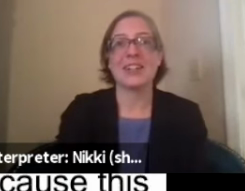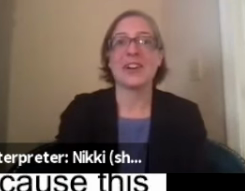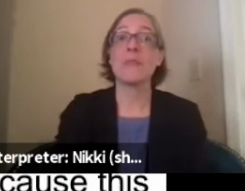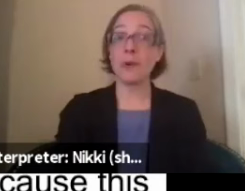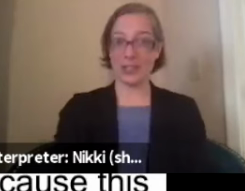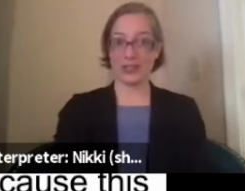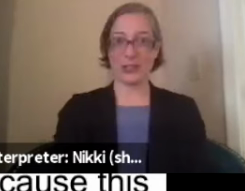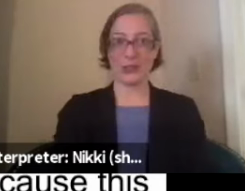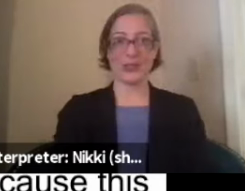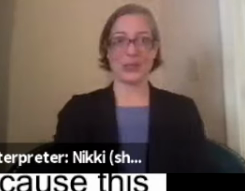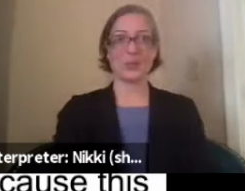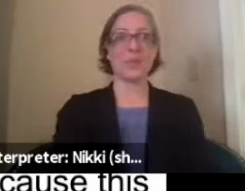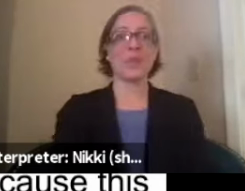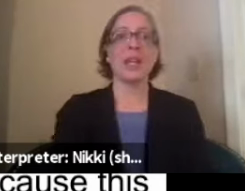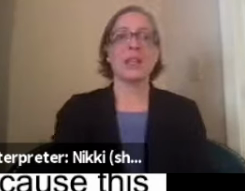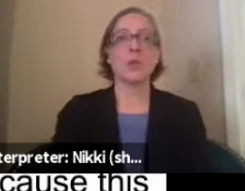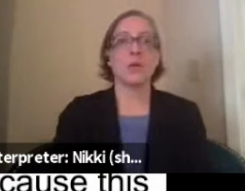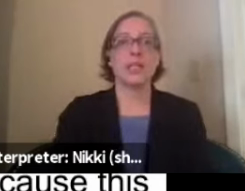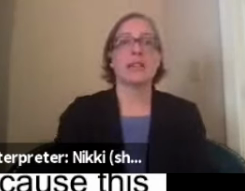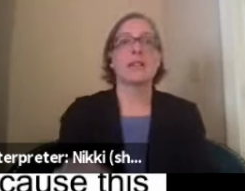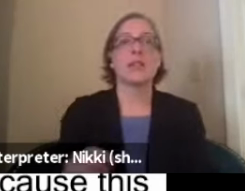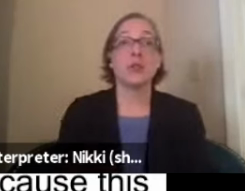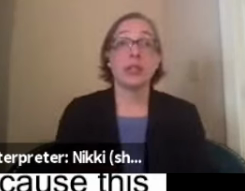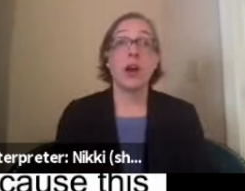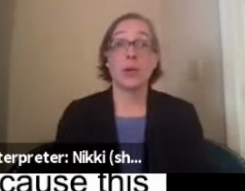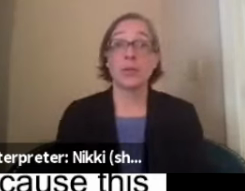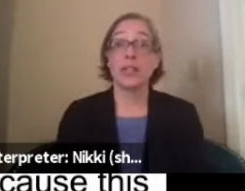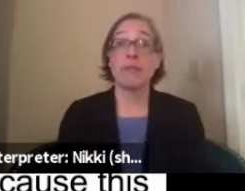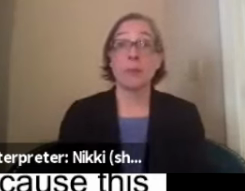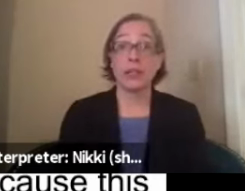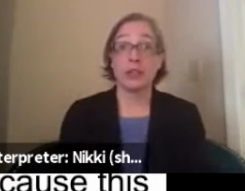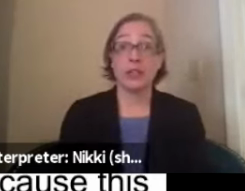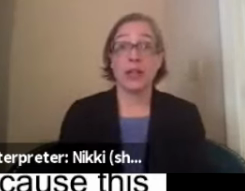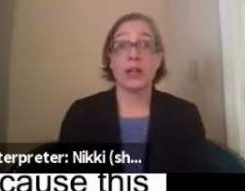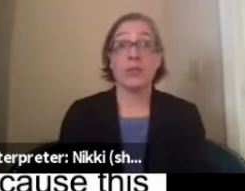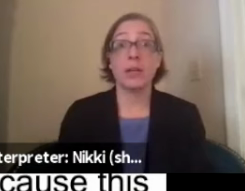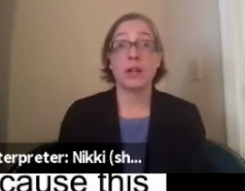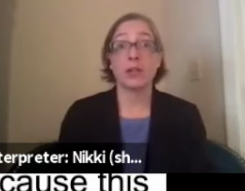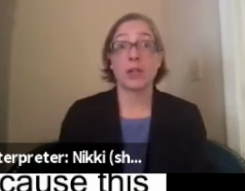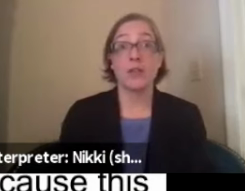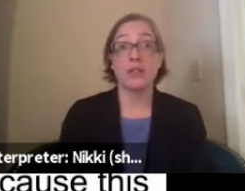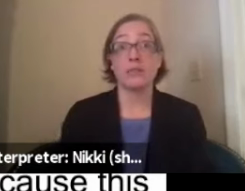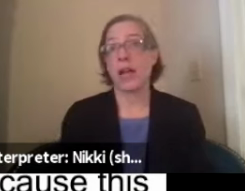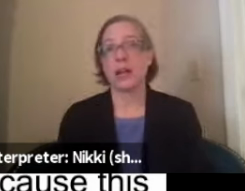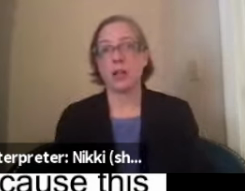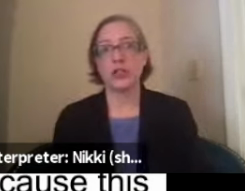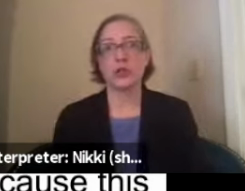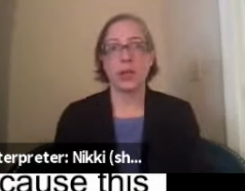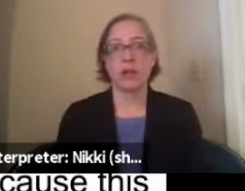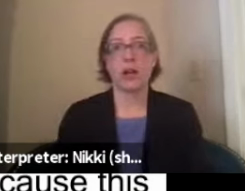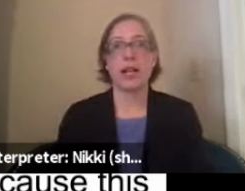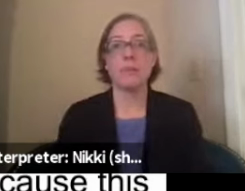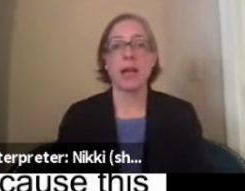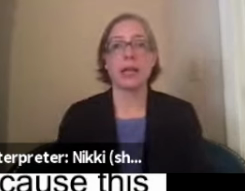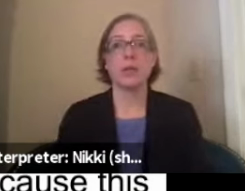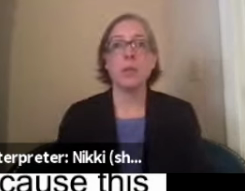Now here are more issues. This quote says, usually armed with the information, I go to my doctor's office, gynecologist or